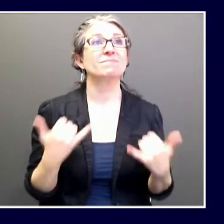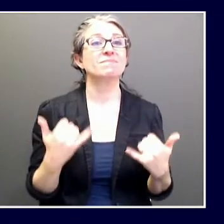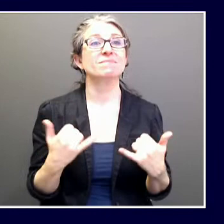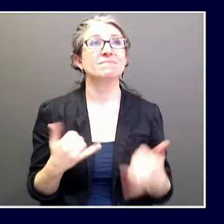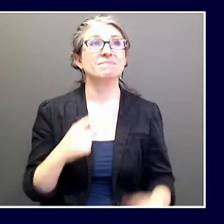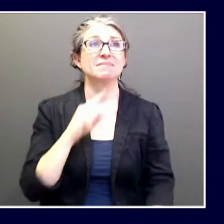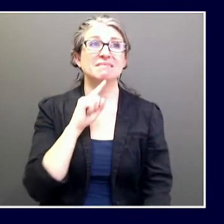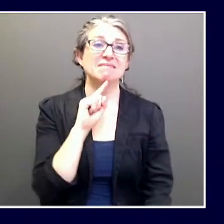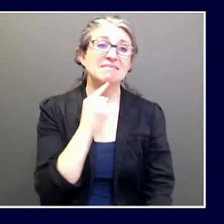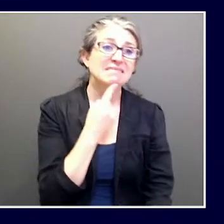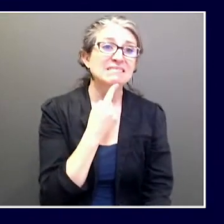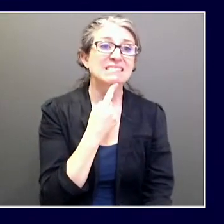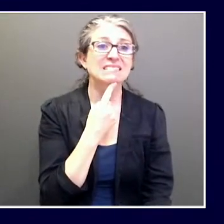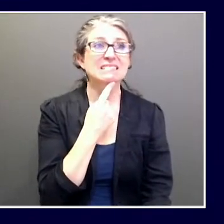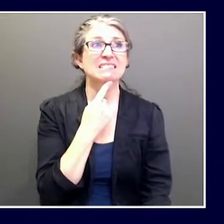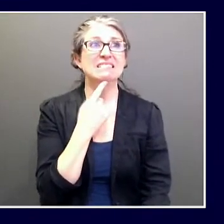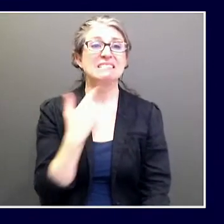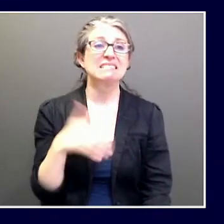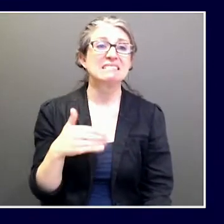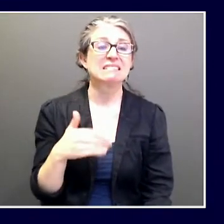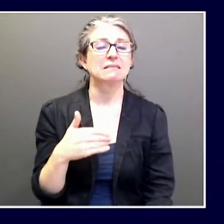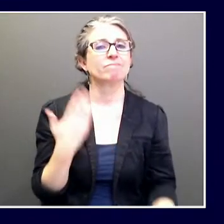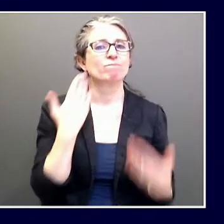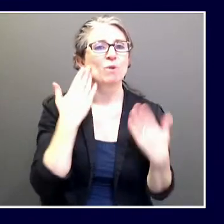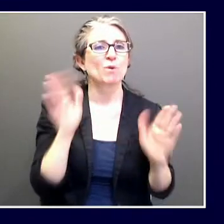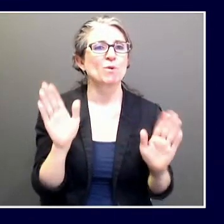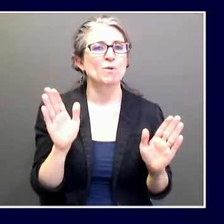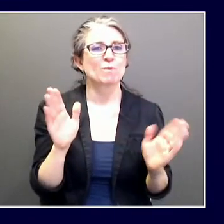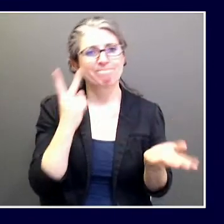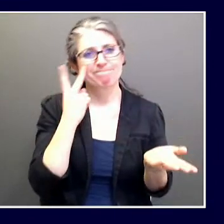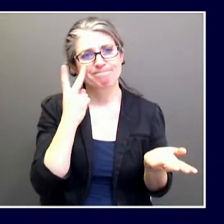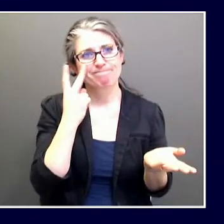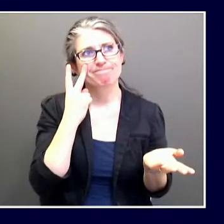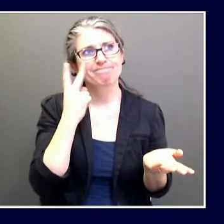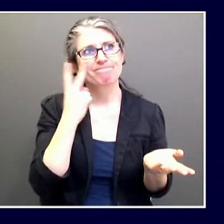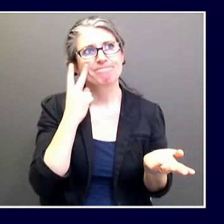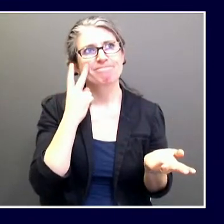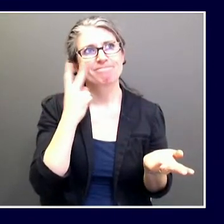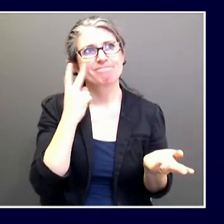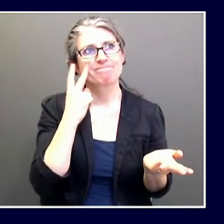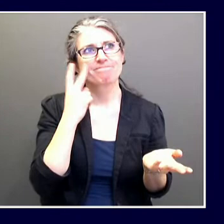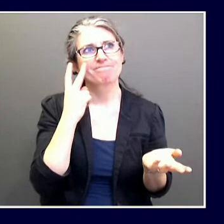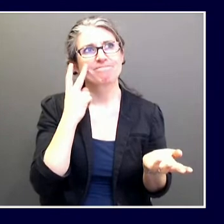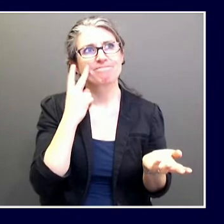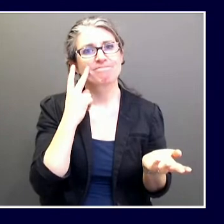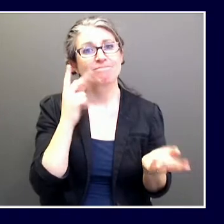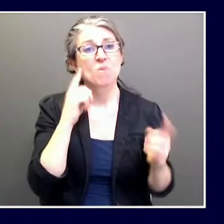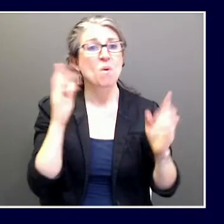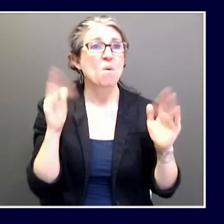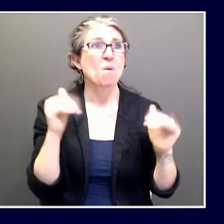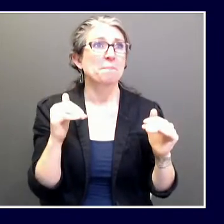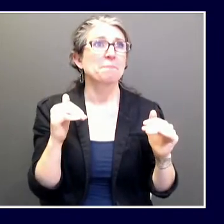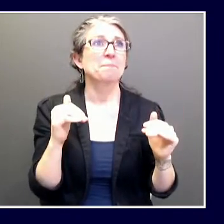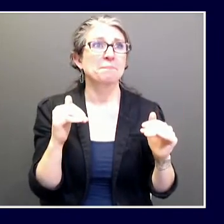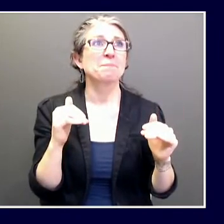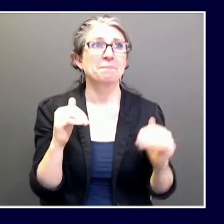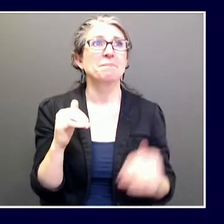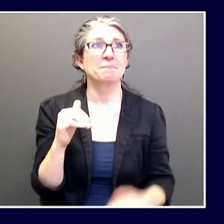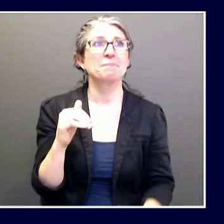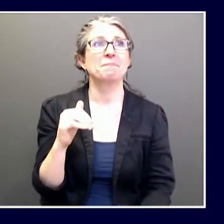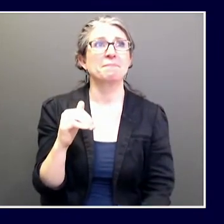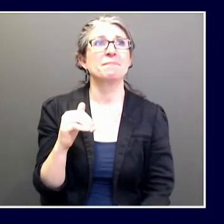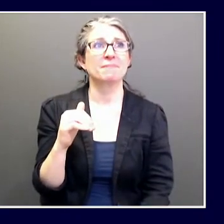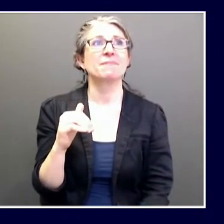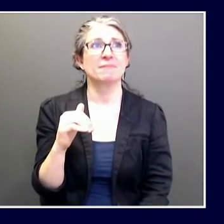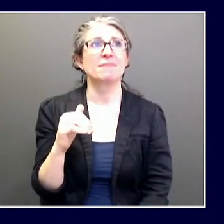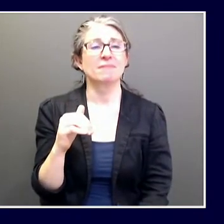be, which we hope, is asymptomatic cases, or will it translate to even higher hospitalization